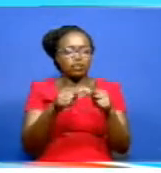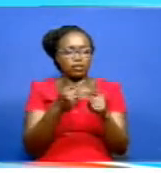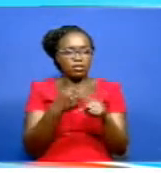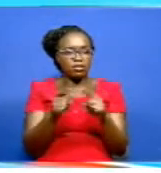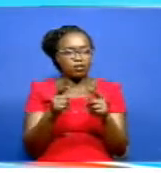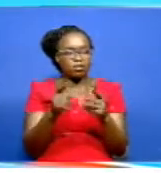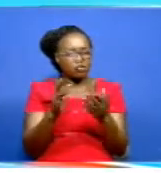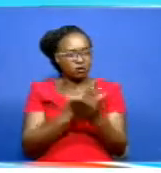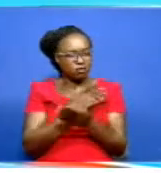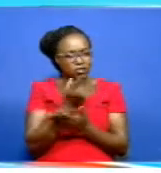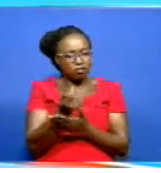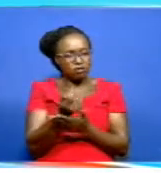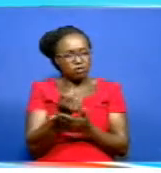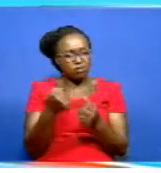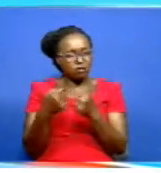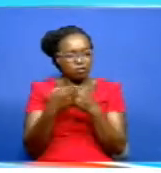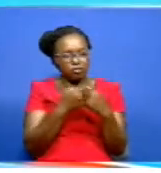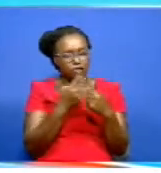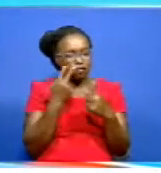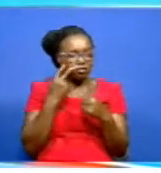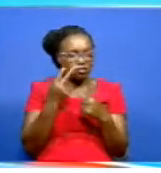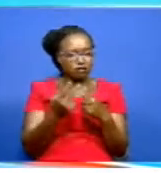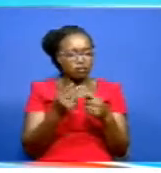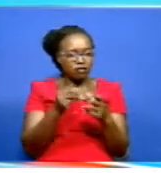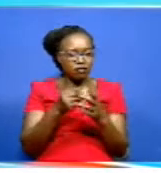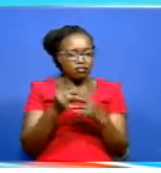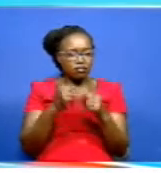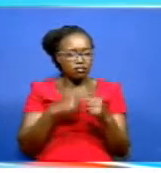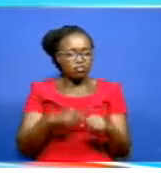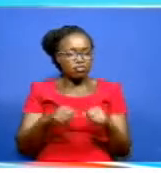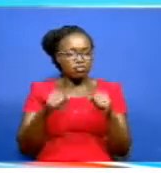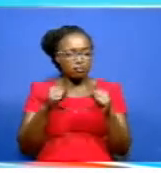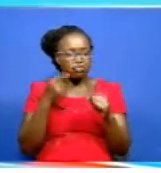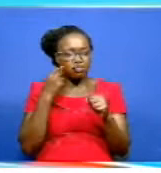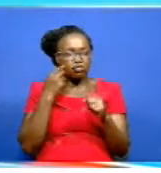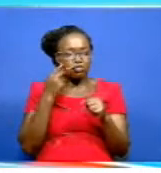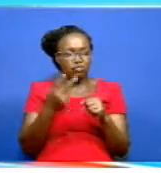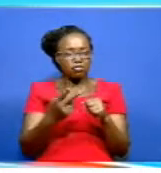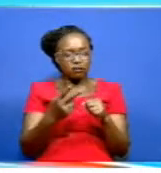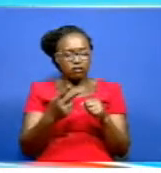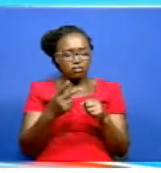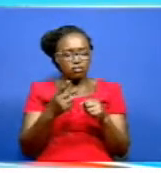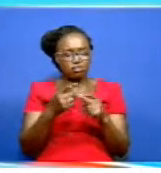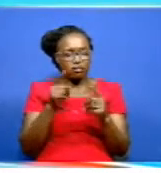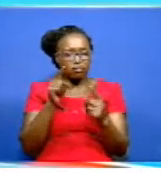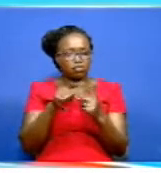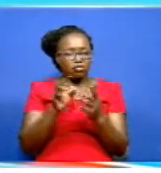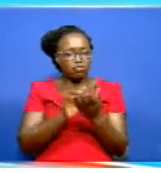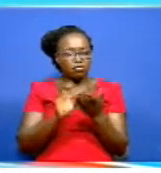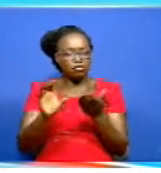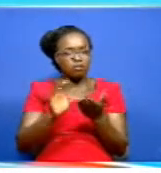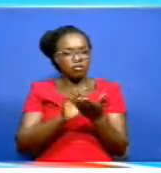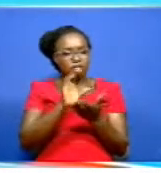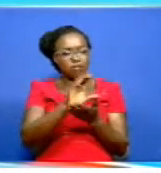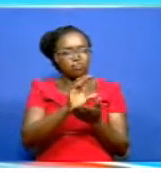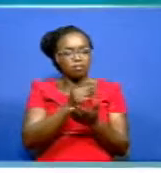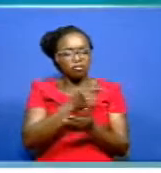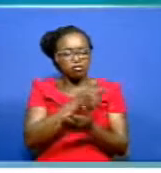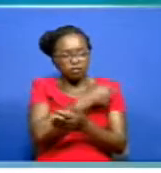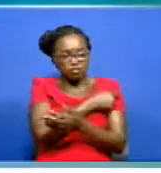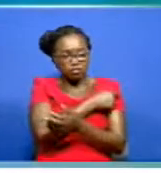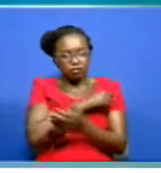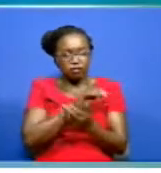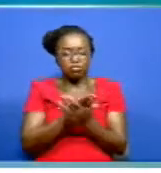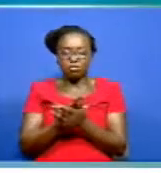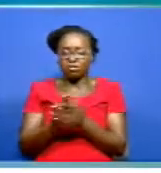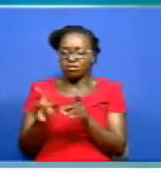some of the challenges that you have seen, or are you looking forward to as we continue to distribute the vaccine? Yeah, as